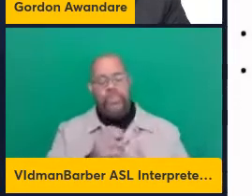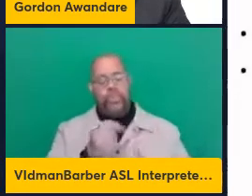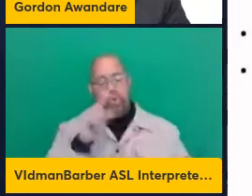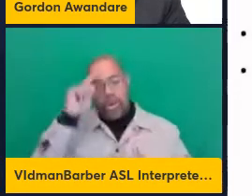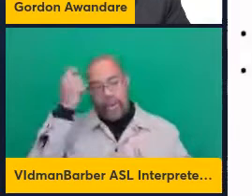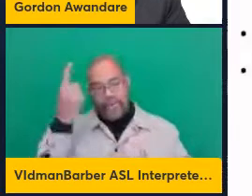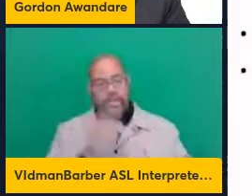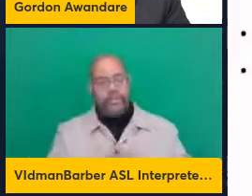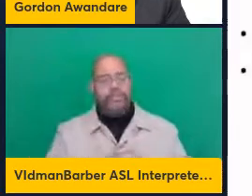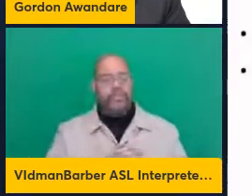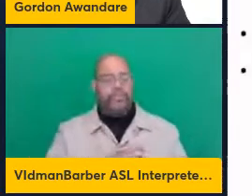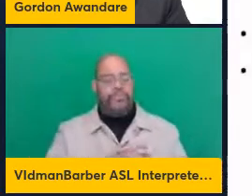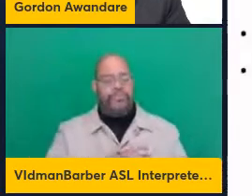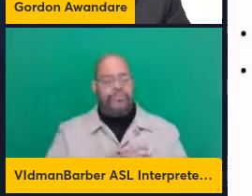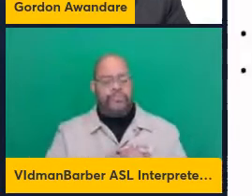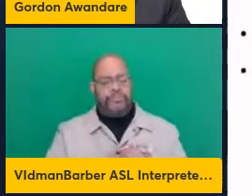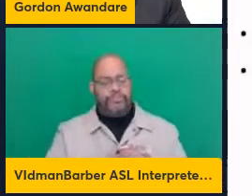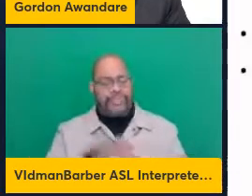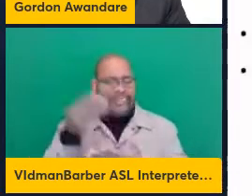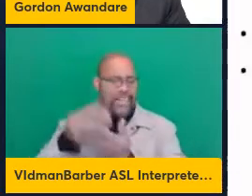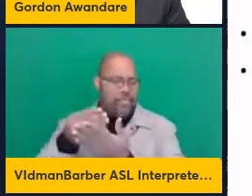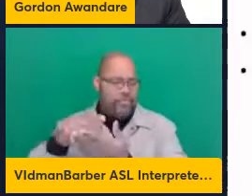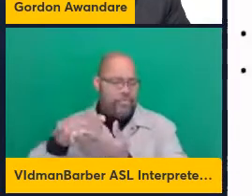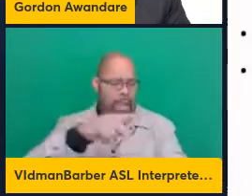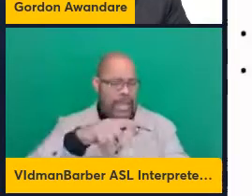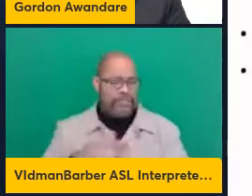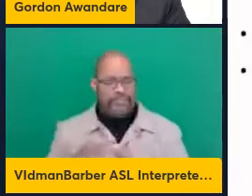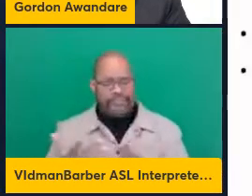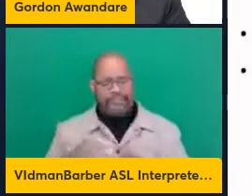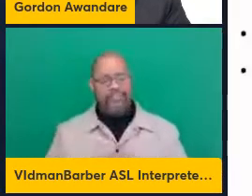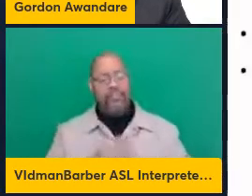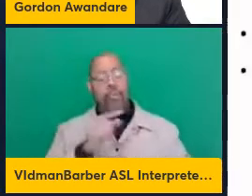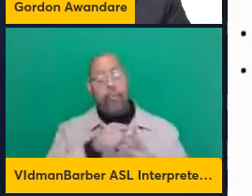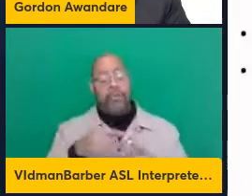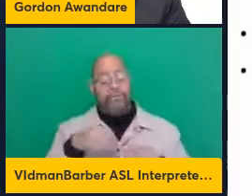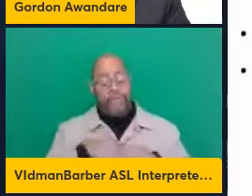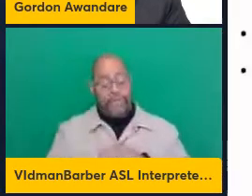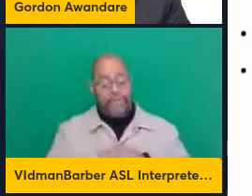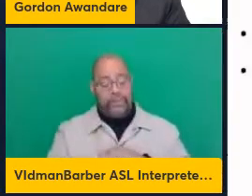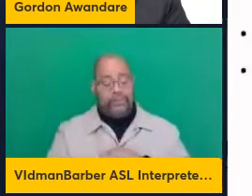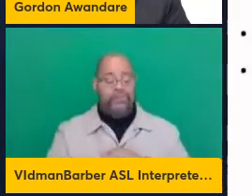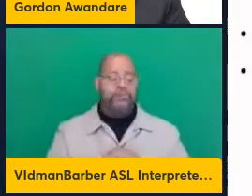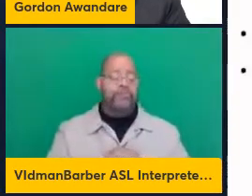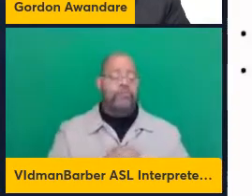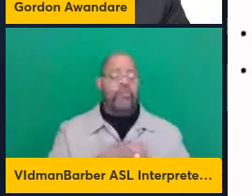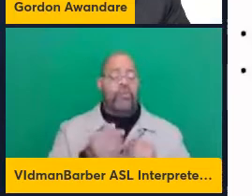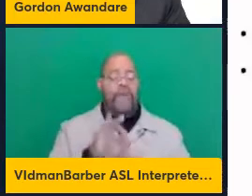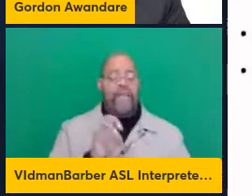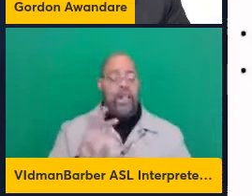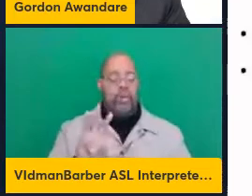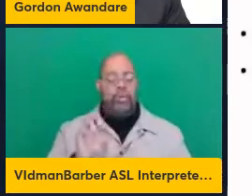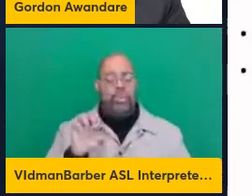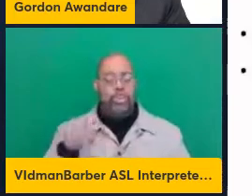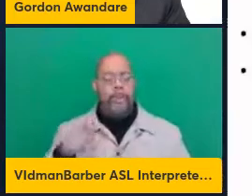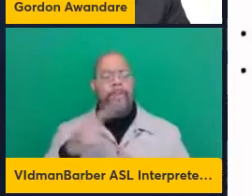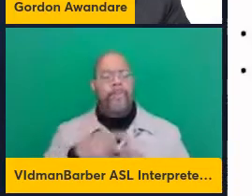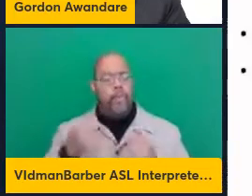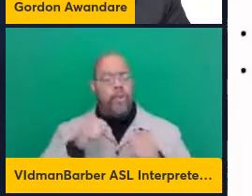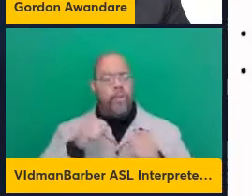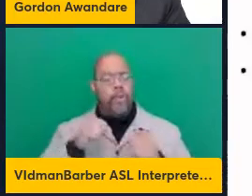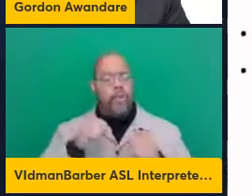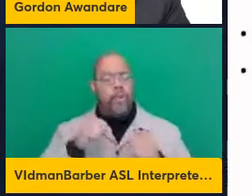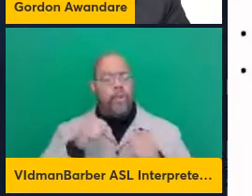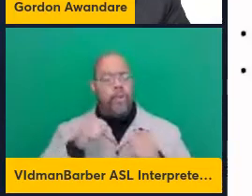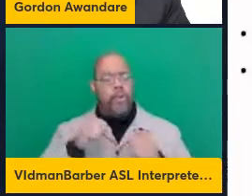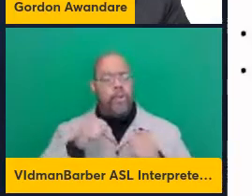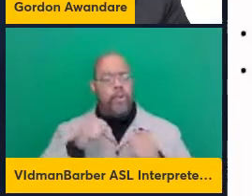government salaries. And then once they came in through a fellowship, then we could work through to integrate